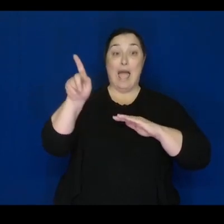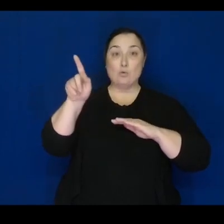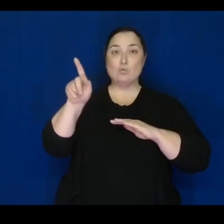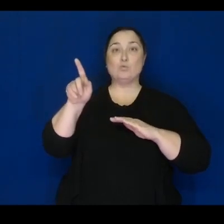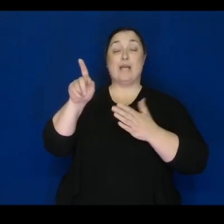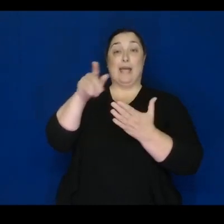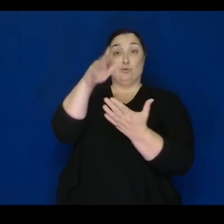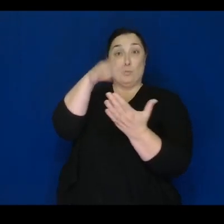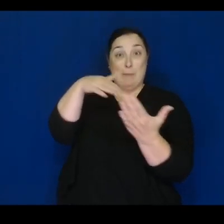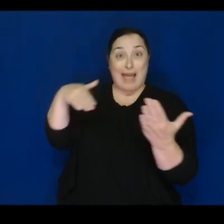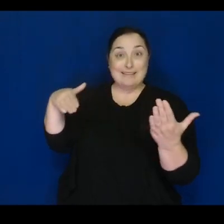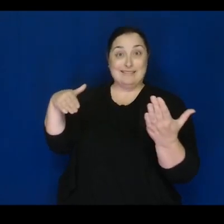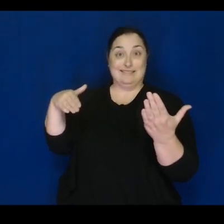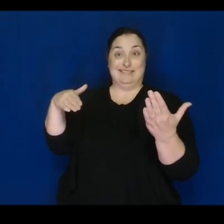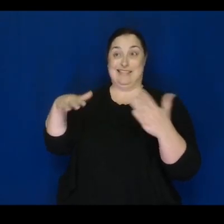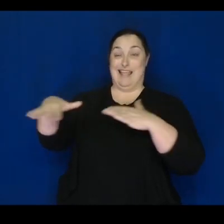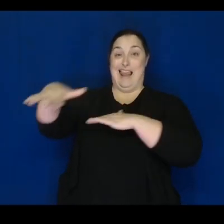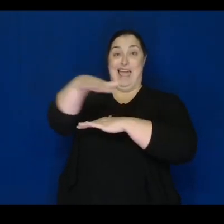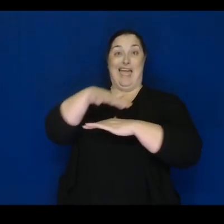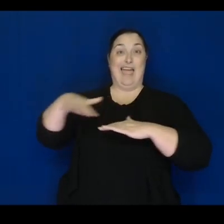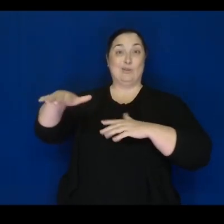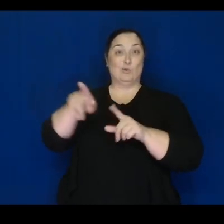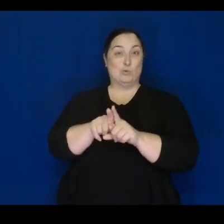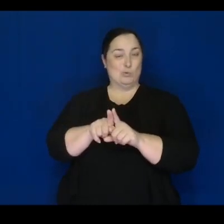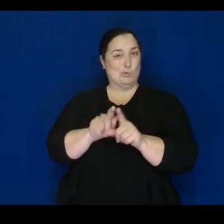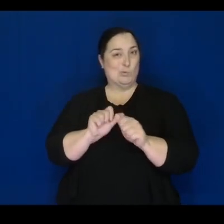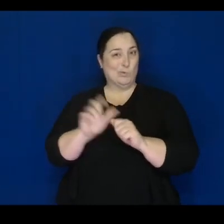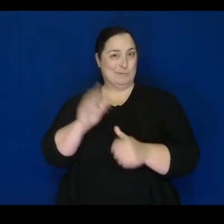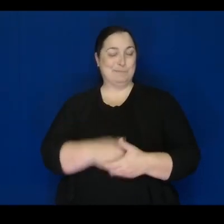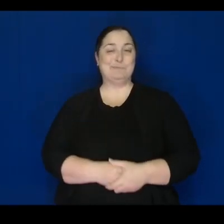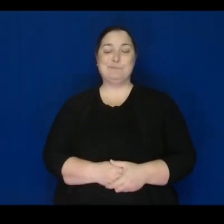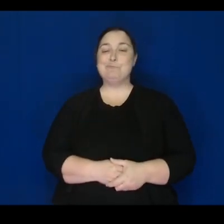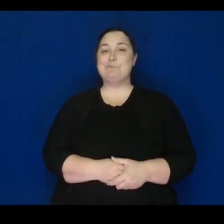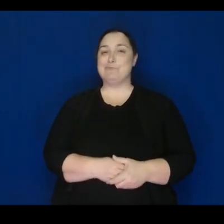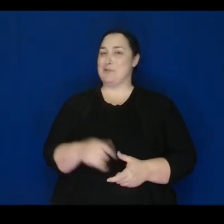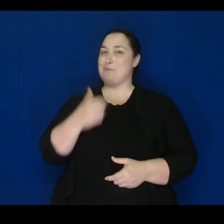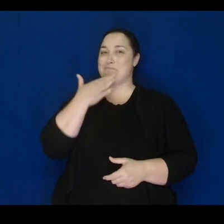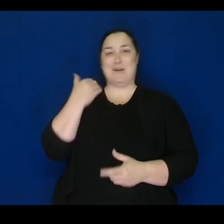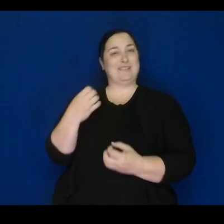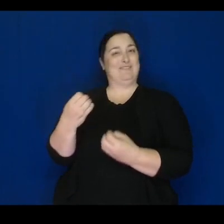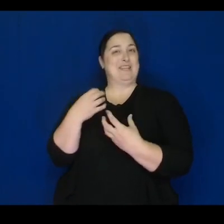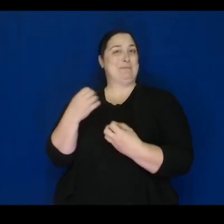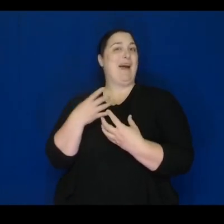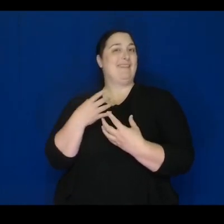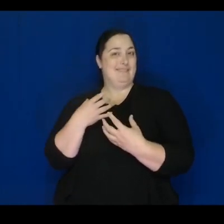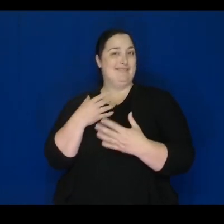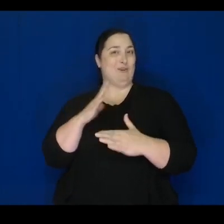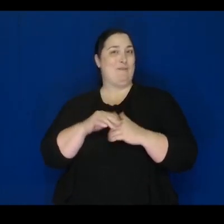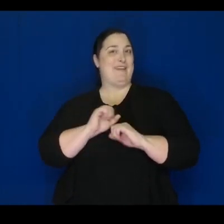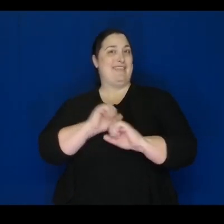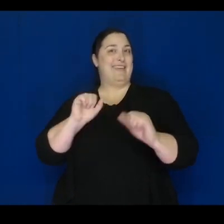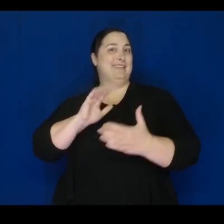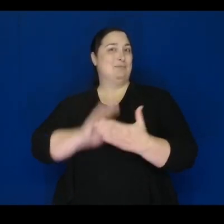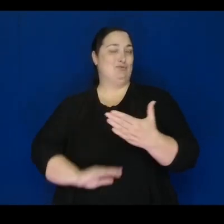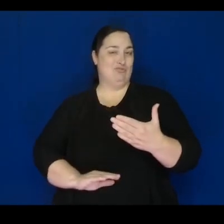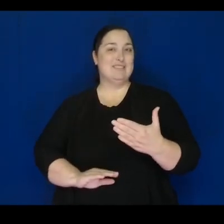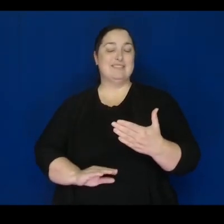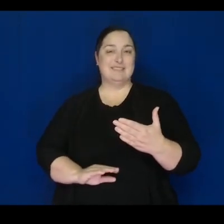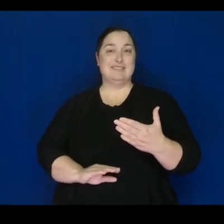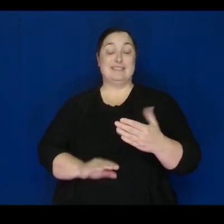paint the land was awesome. So it was really great to hear how that experience was for them, and it really